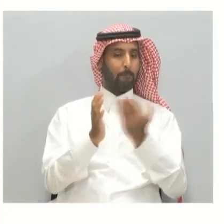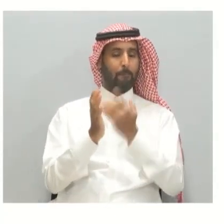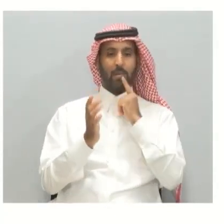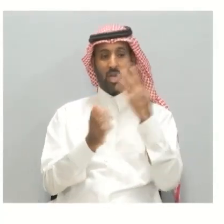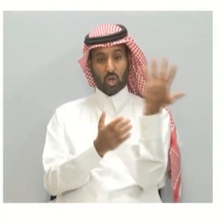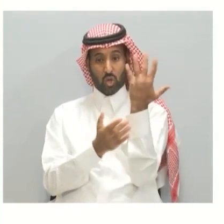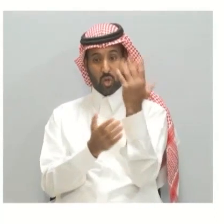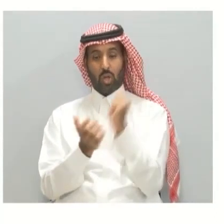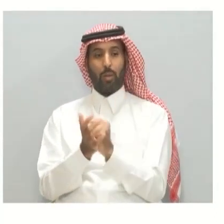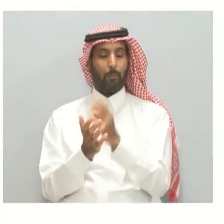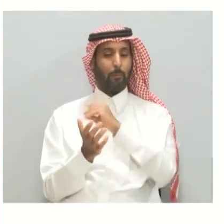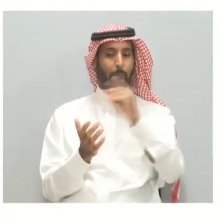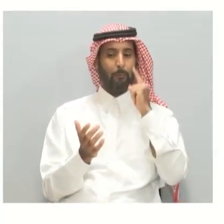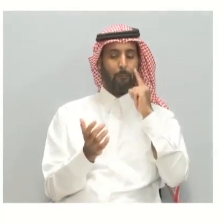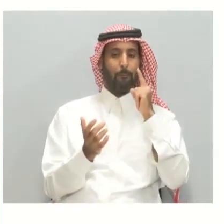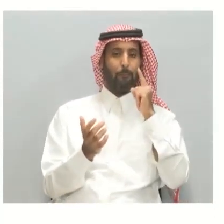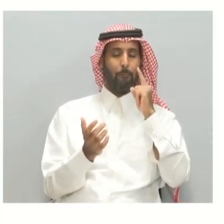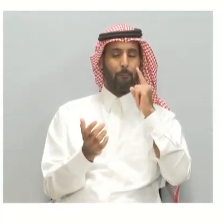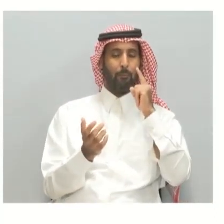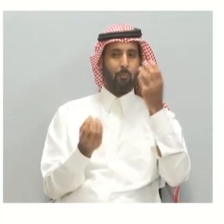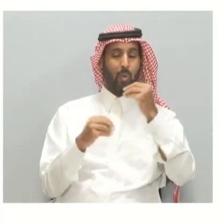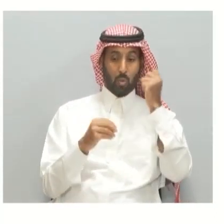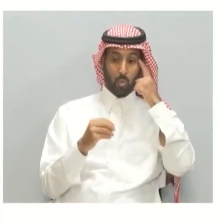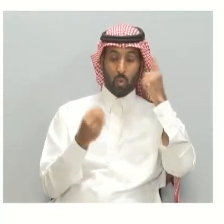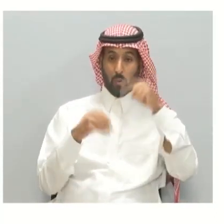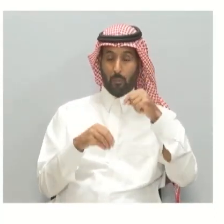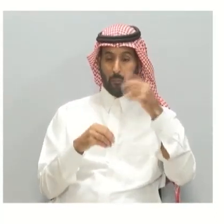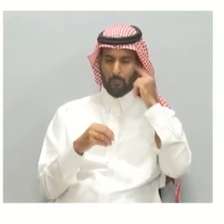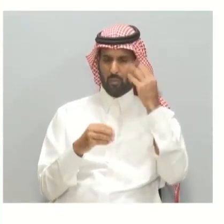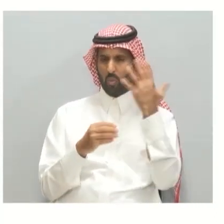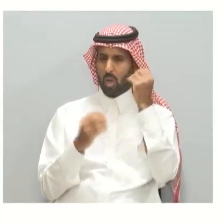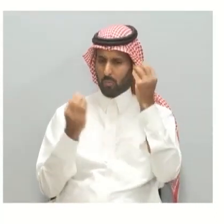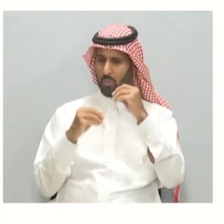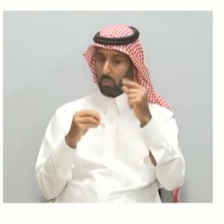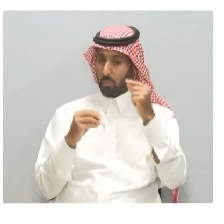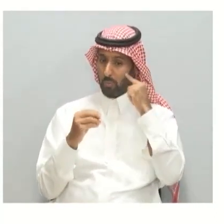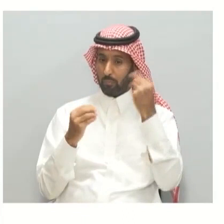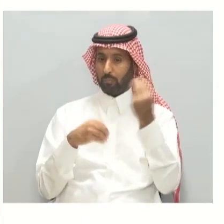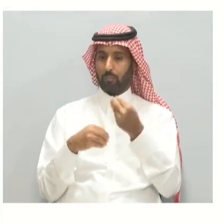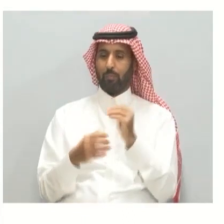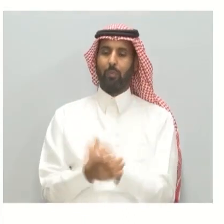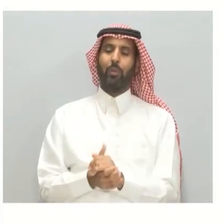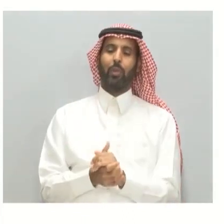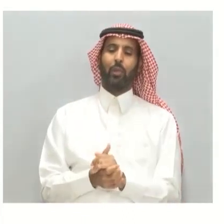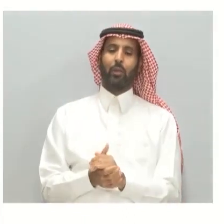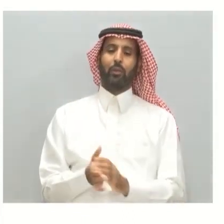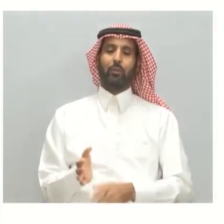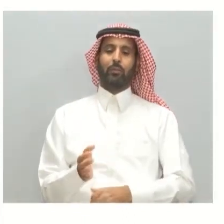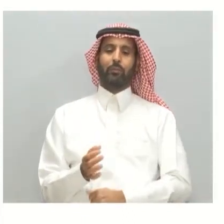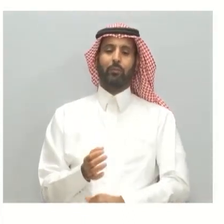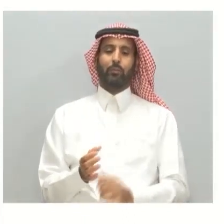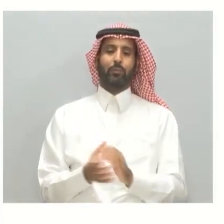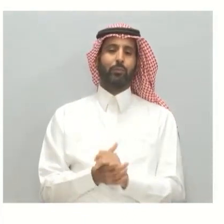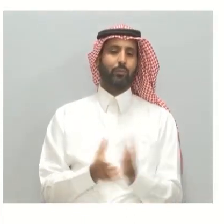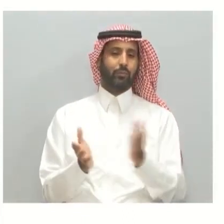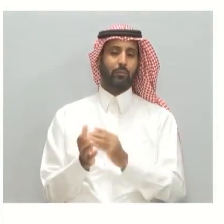forestry. As the more you know about trees, the better you will be able to do what is expected of you.